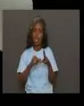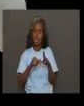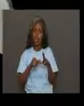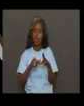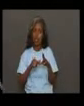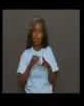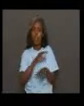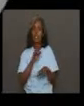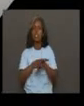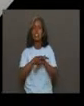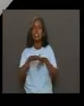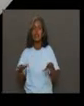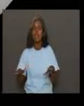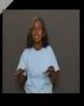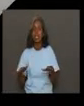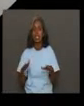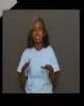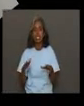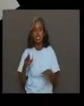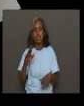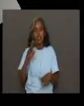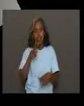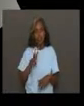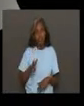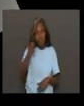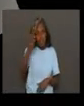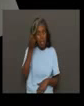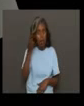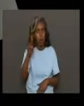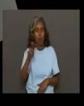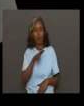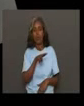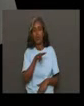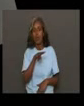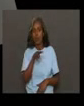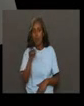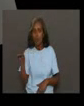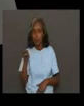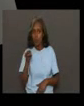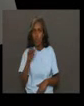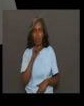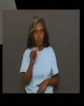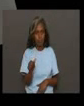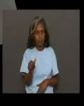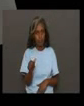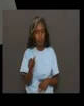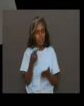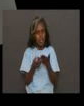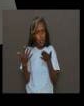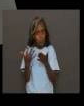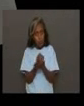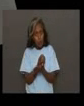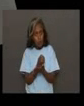angle and the plane is neither vertical nor horizontal, it will